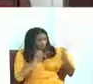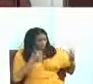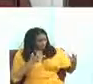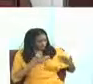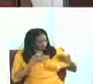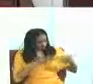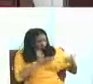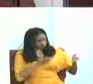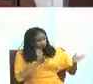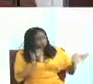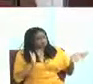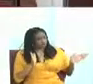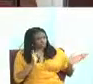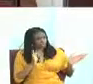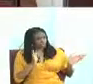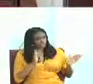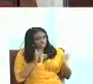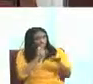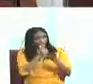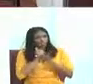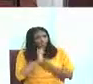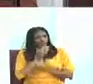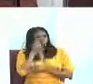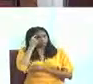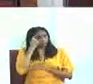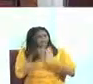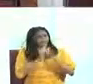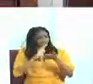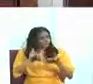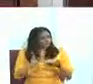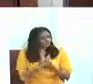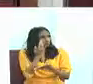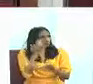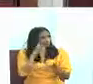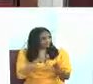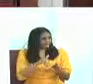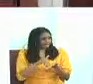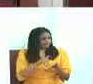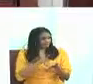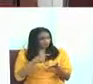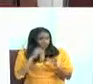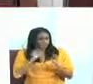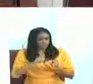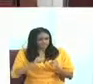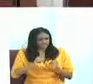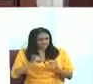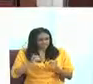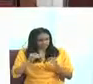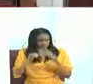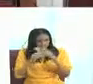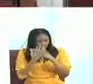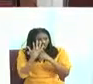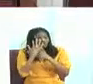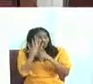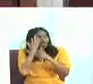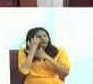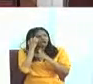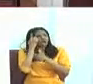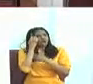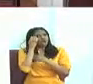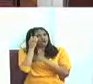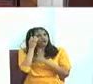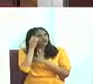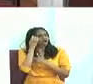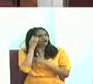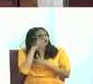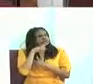Renew our minds, that we might catch the wave and understand that the bones don't have